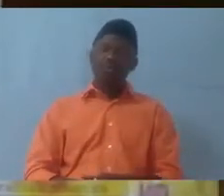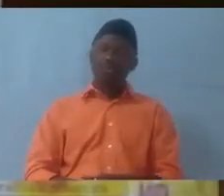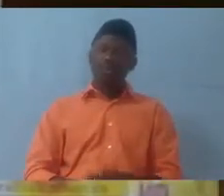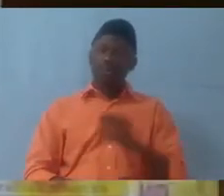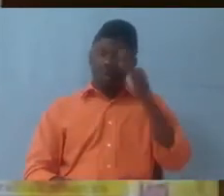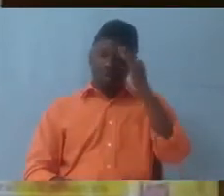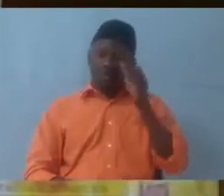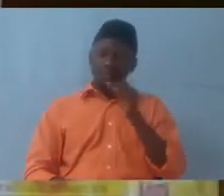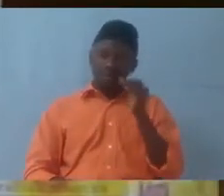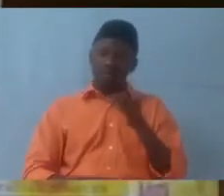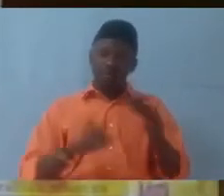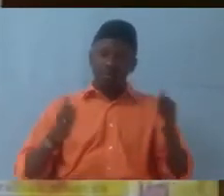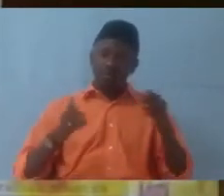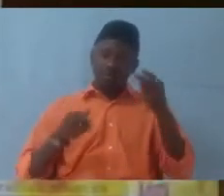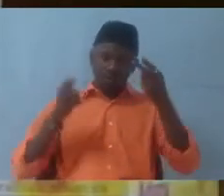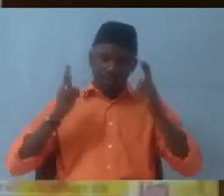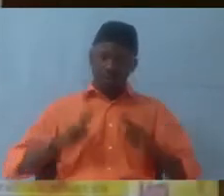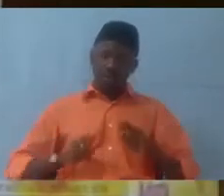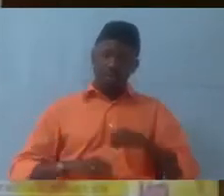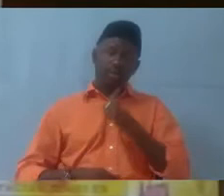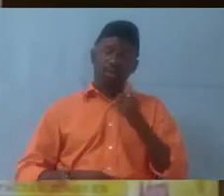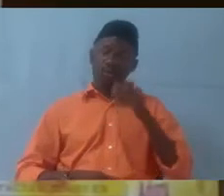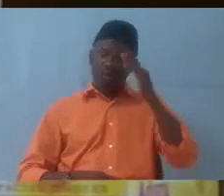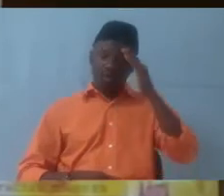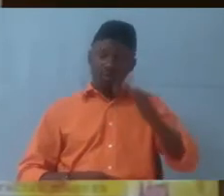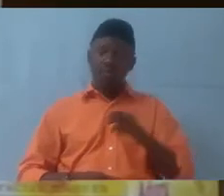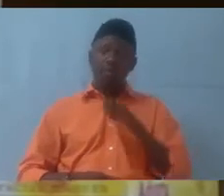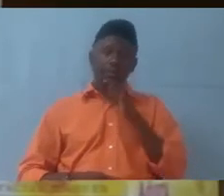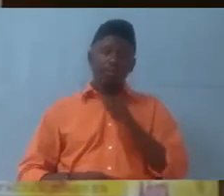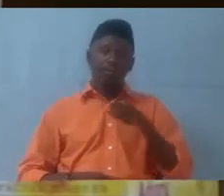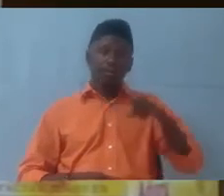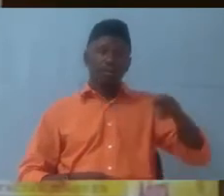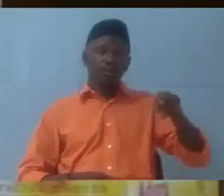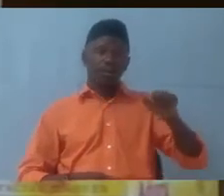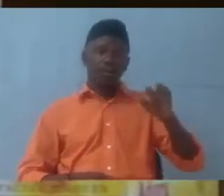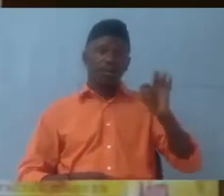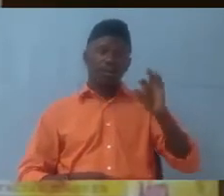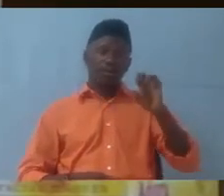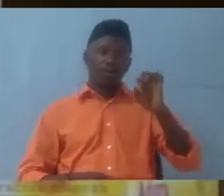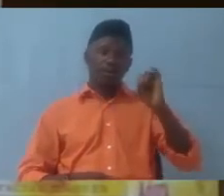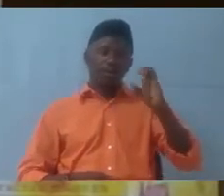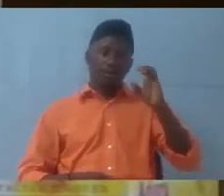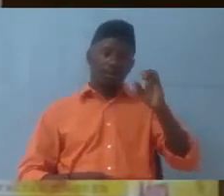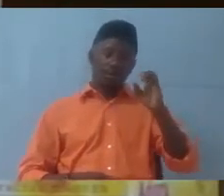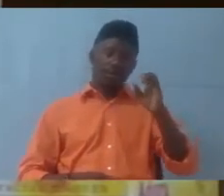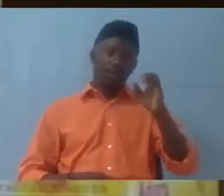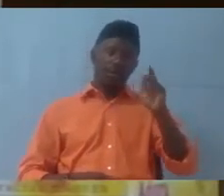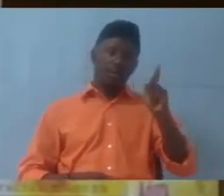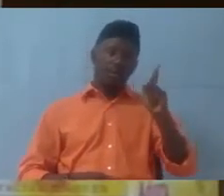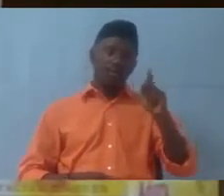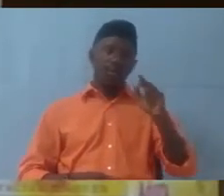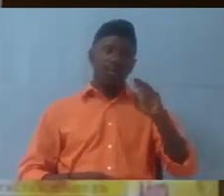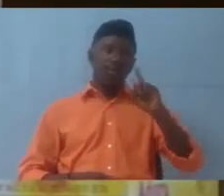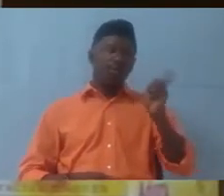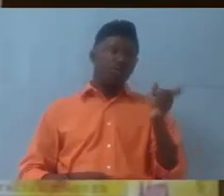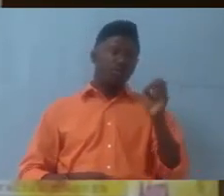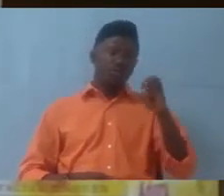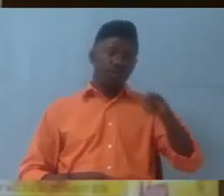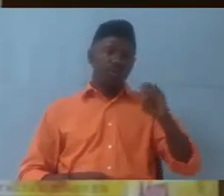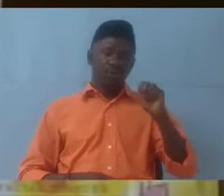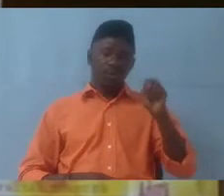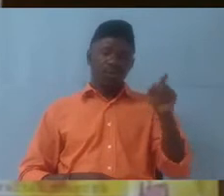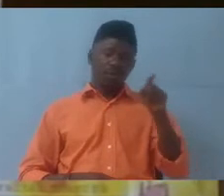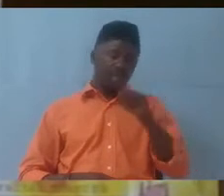Thank you very much, my counsel, and thank you, Mr. Patrick Gomez, for your testimony. Thank you very much. Jere